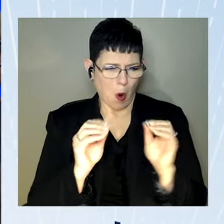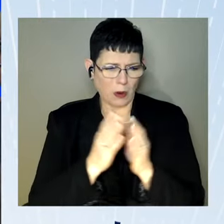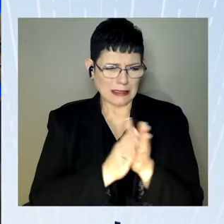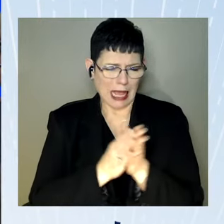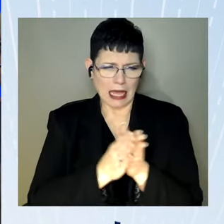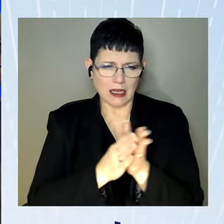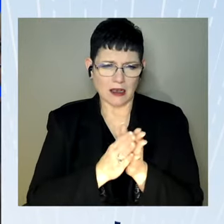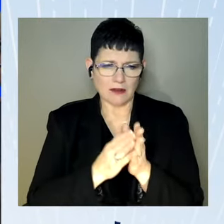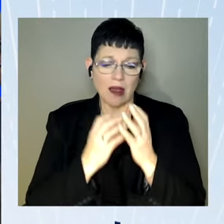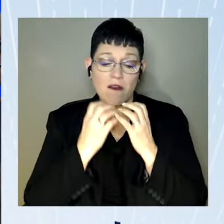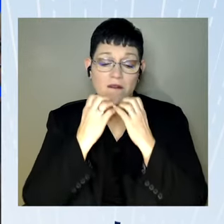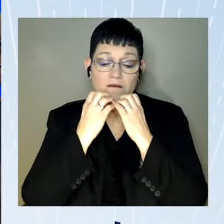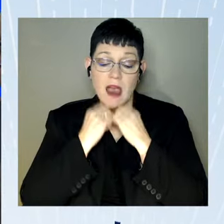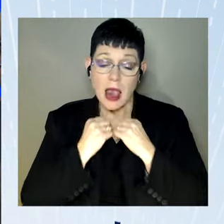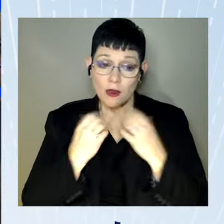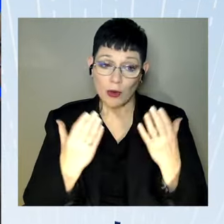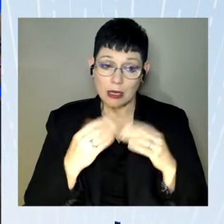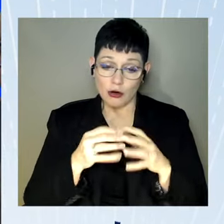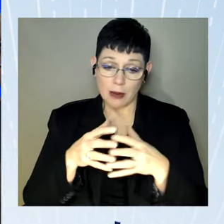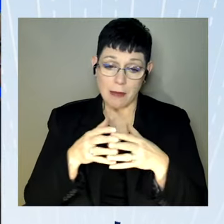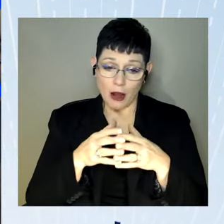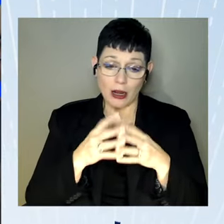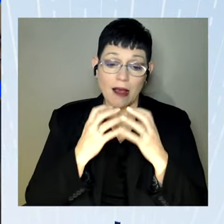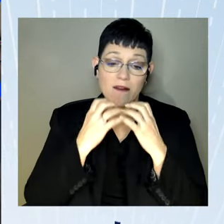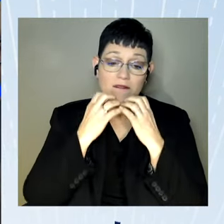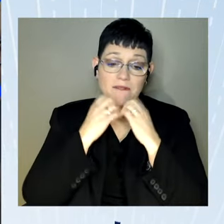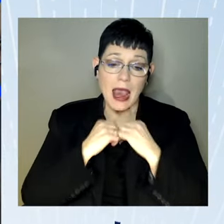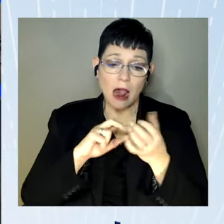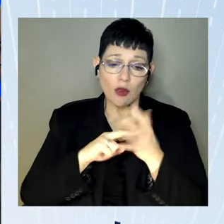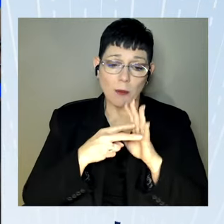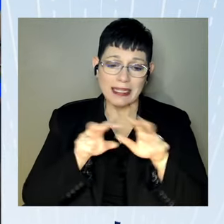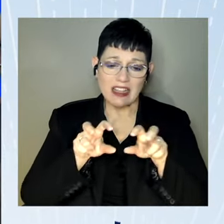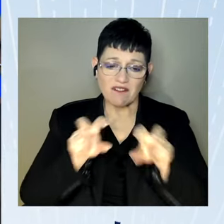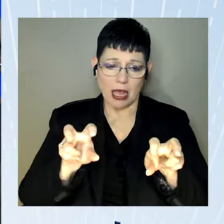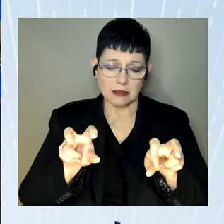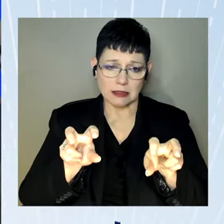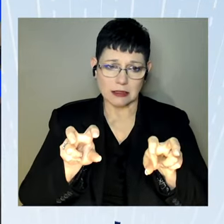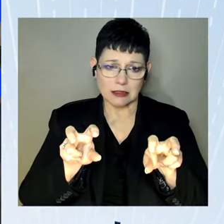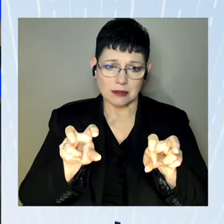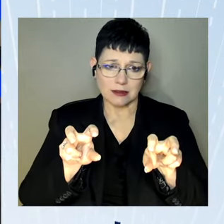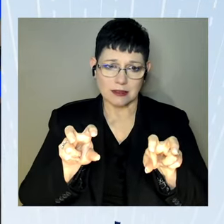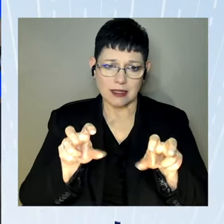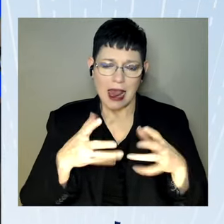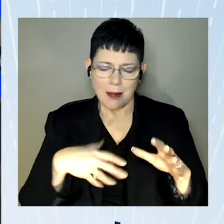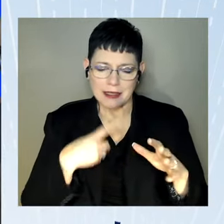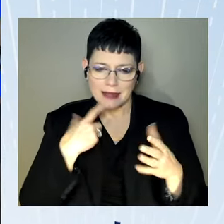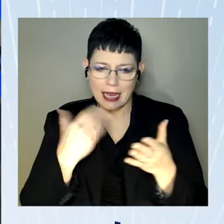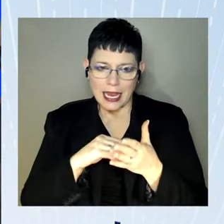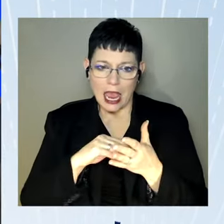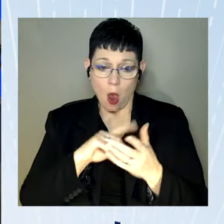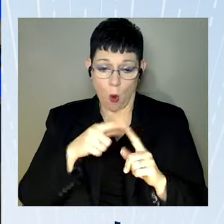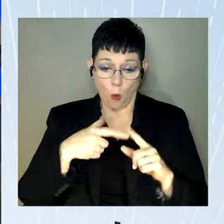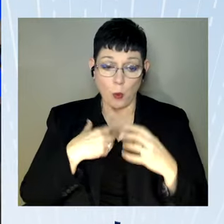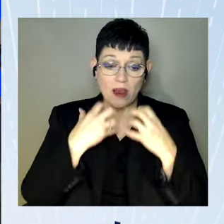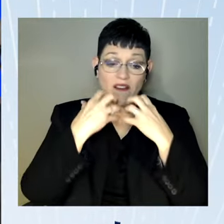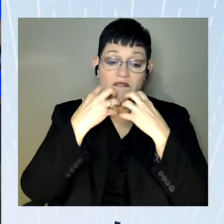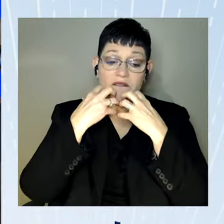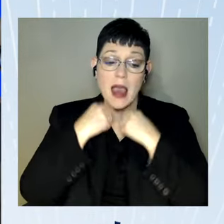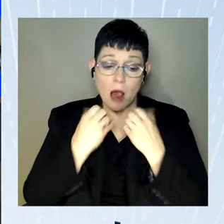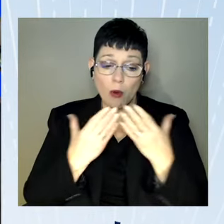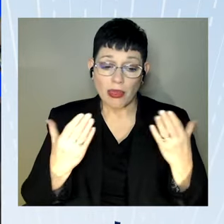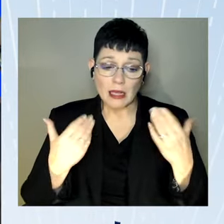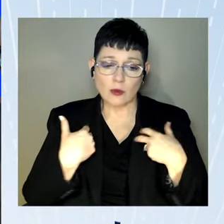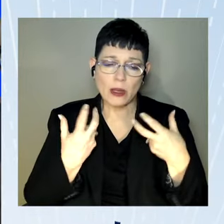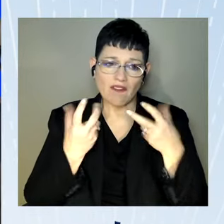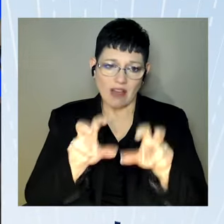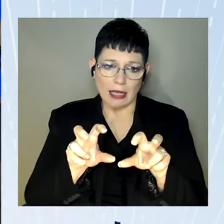learned in the United States, then we invest in it. Oh, let me say that again. When we value things, we